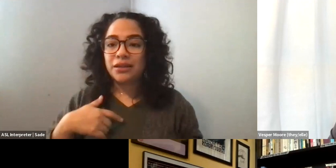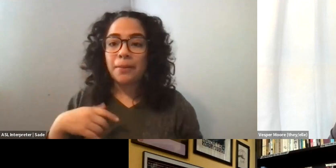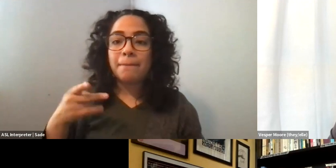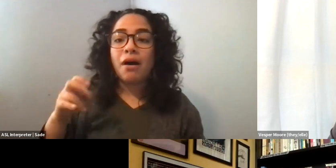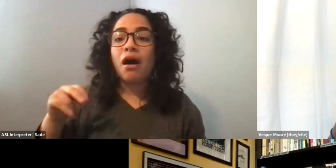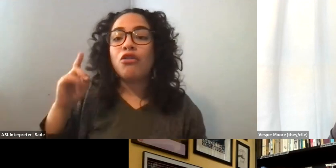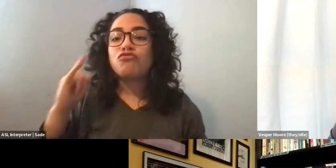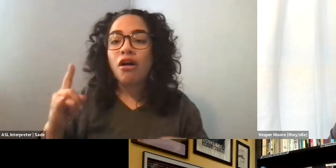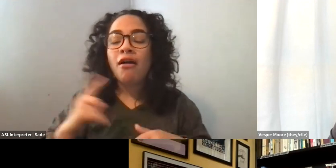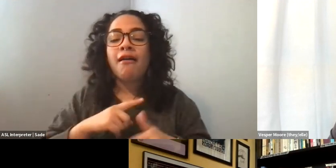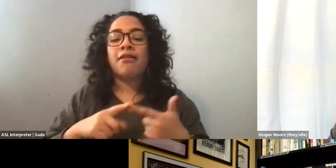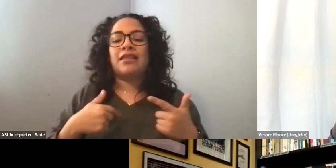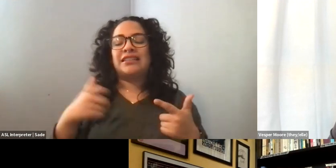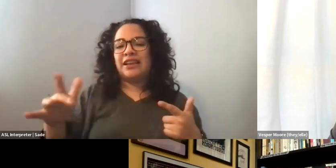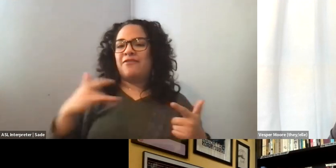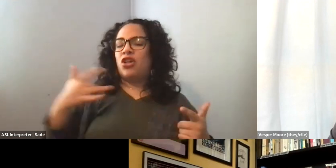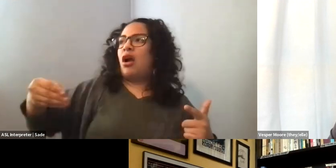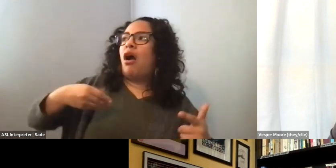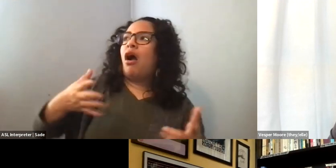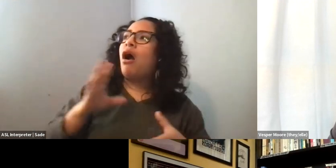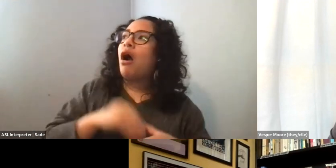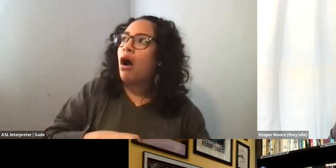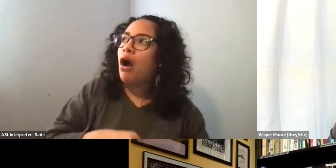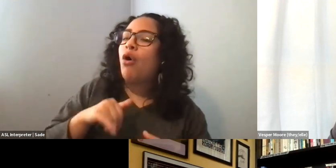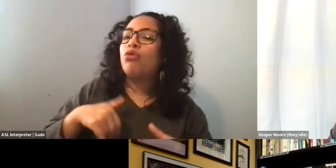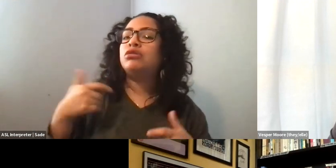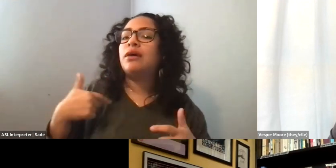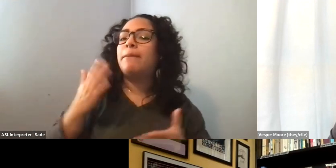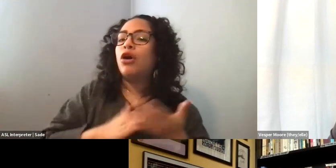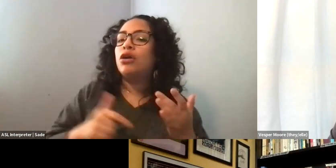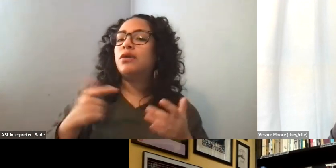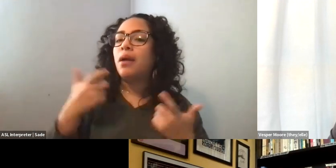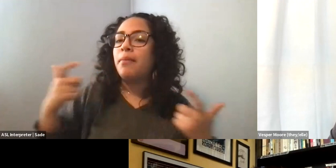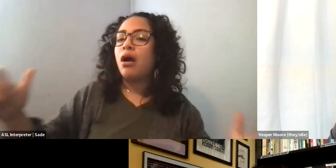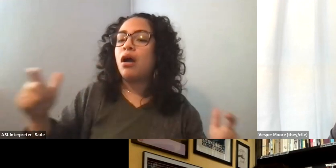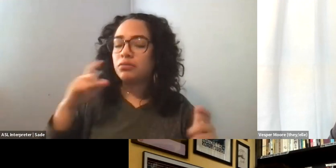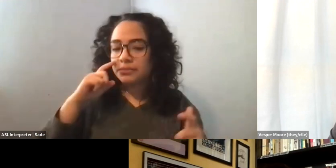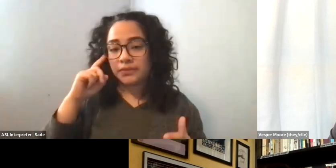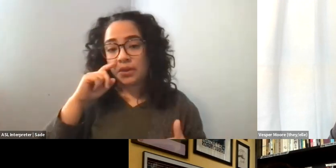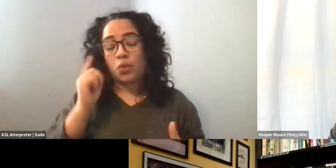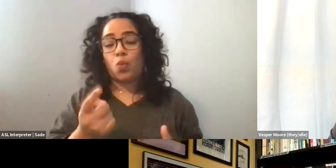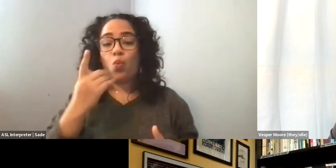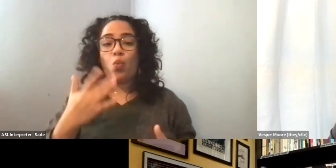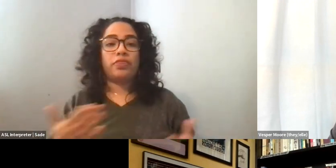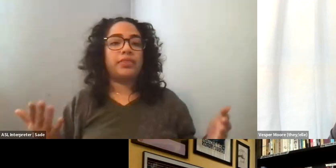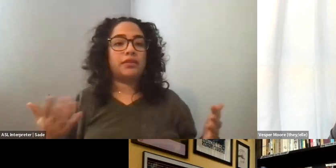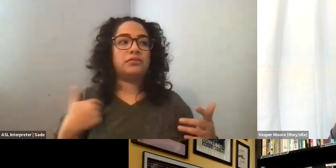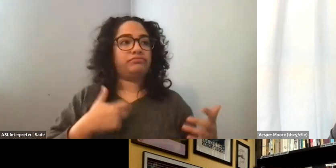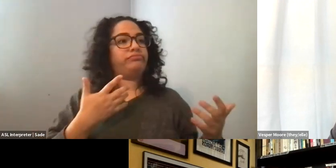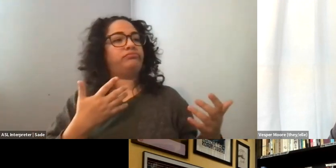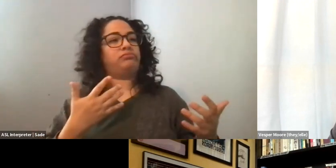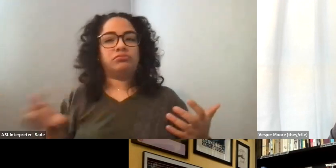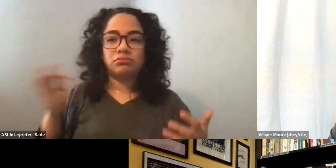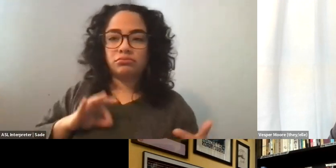of myself as being part of something larger. And I think one of the things that I gained from that, being part of